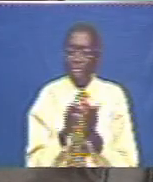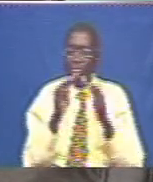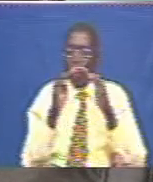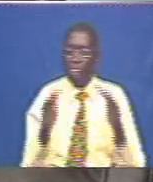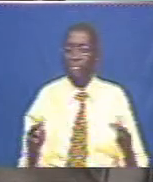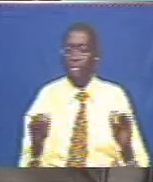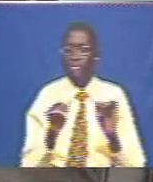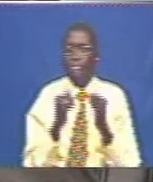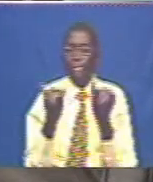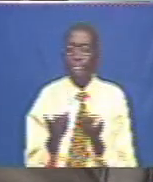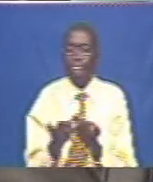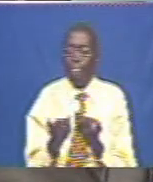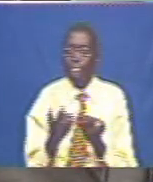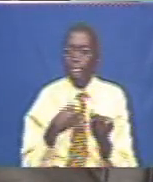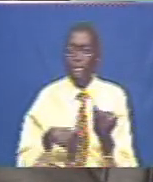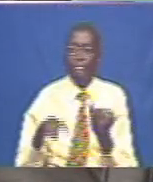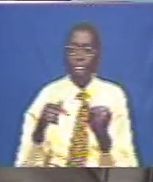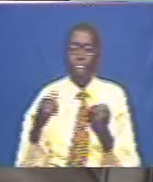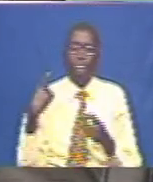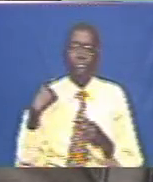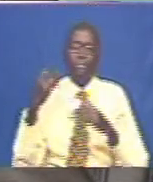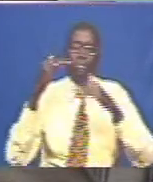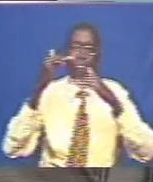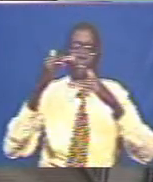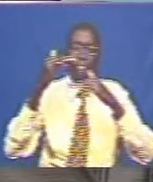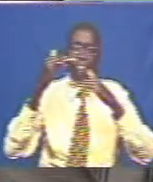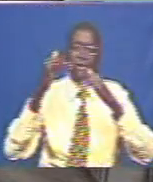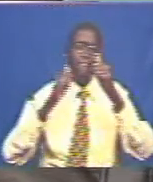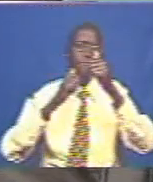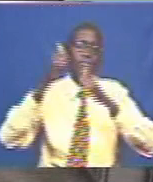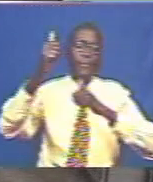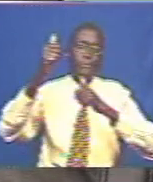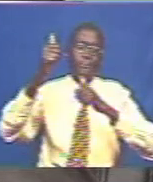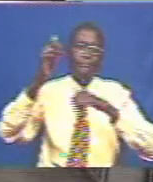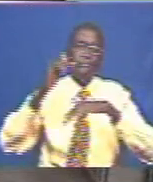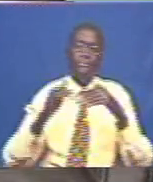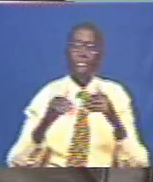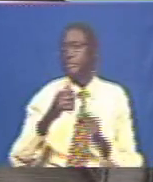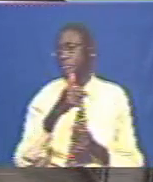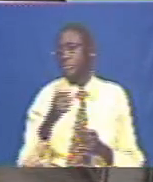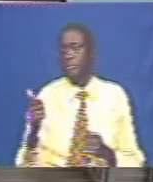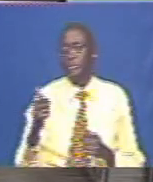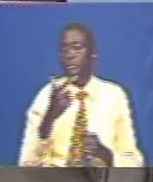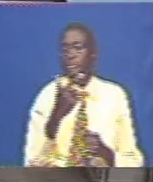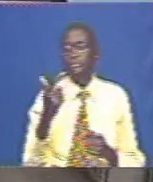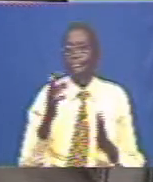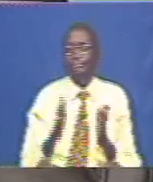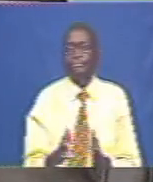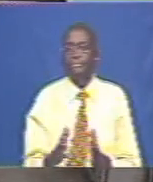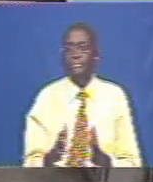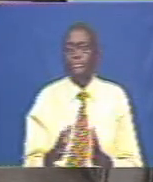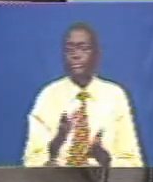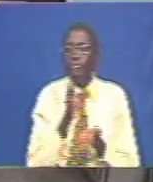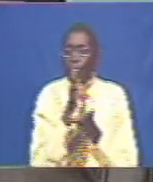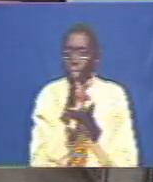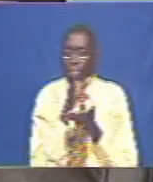institutions. So we are still topping up, or we are very far ahead of them. And anybody who has gone to borrow money to build a house or to